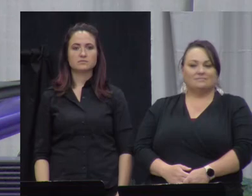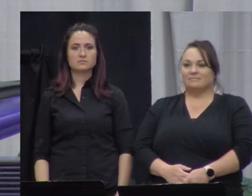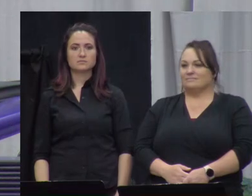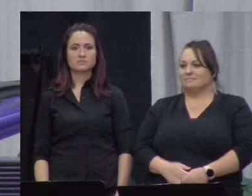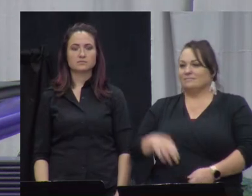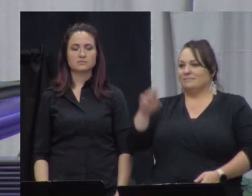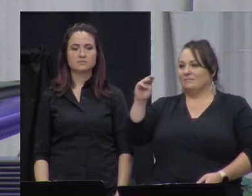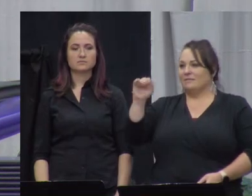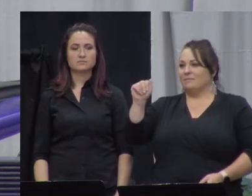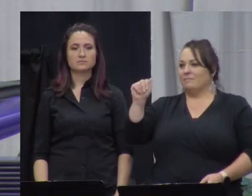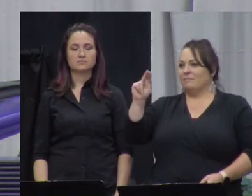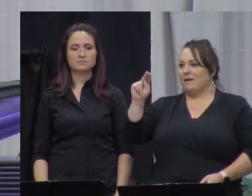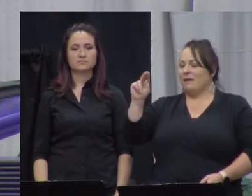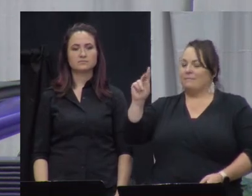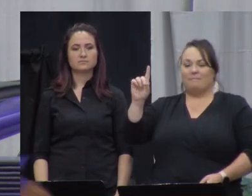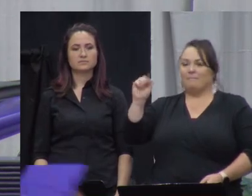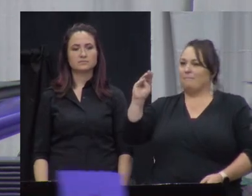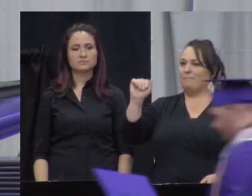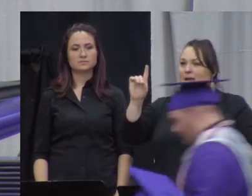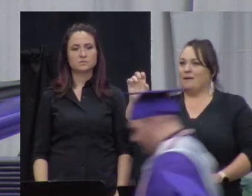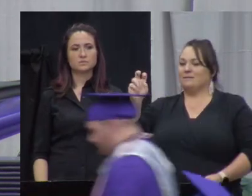Madison Kunsis.